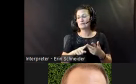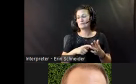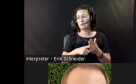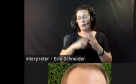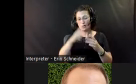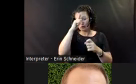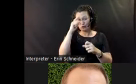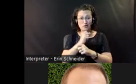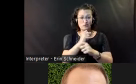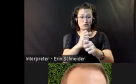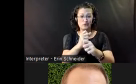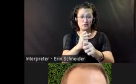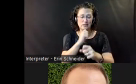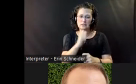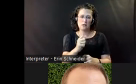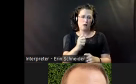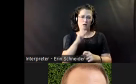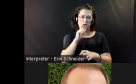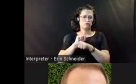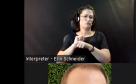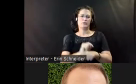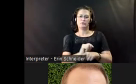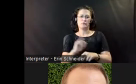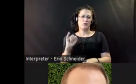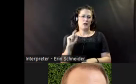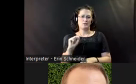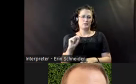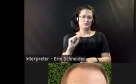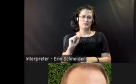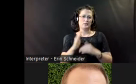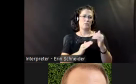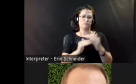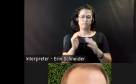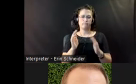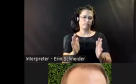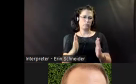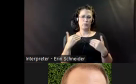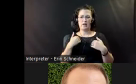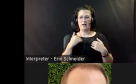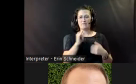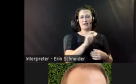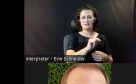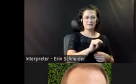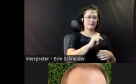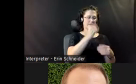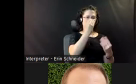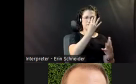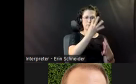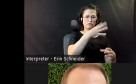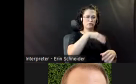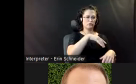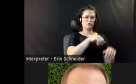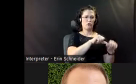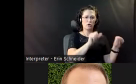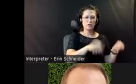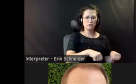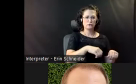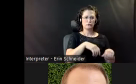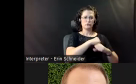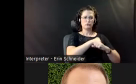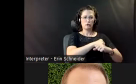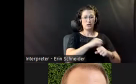IT. We have our application development areas, our infrastructure, architecture, security that have been around forever. BRM is relatively new, maybe